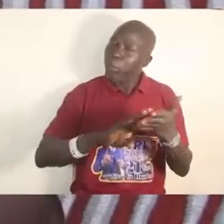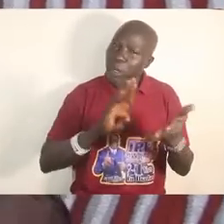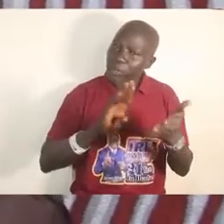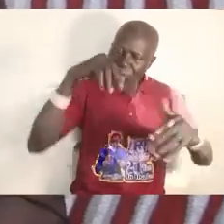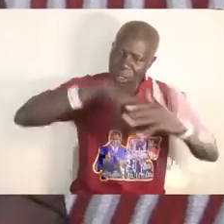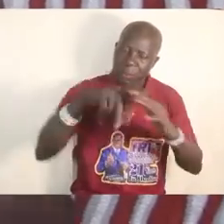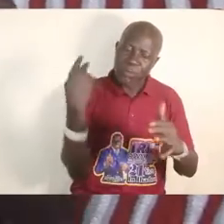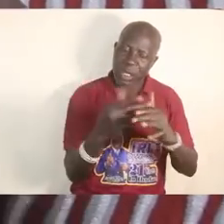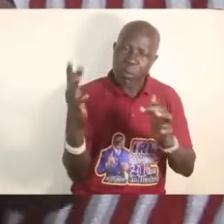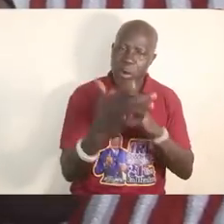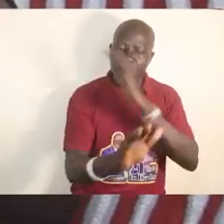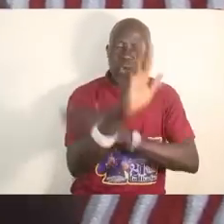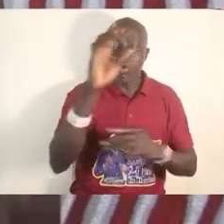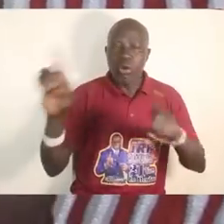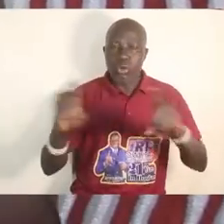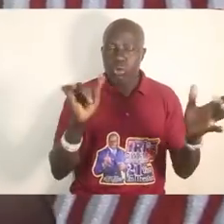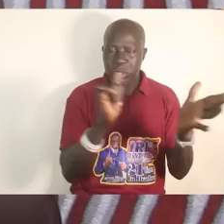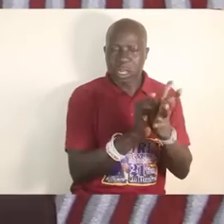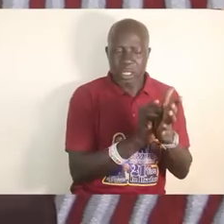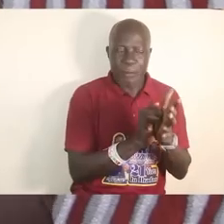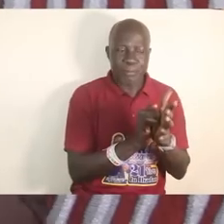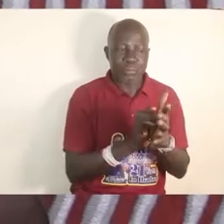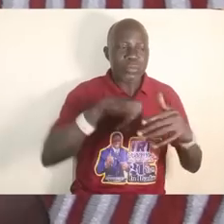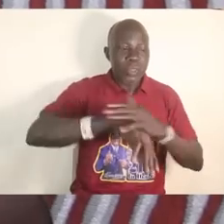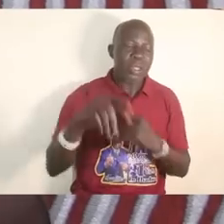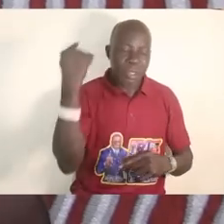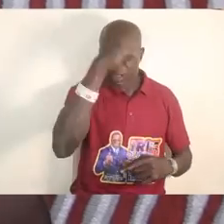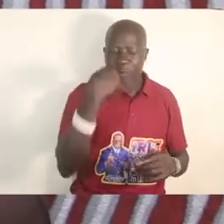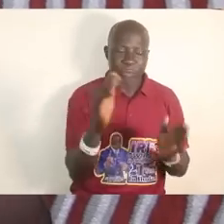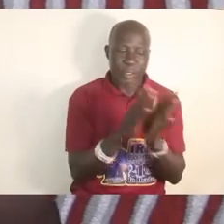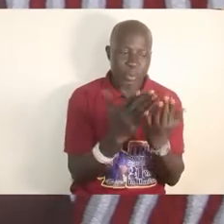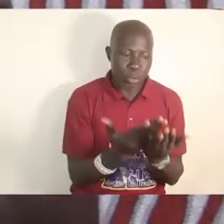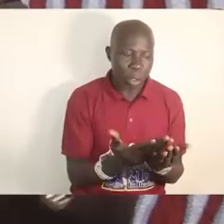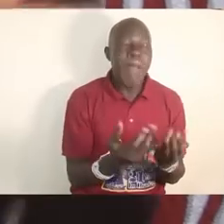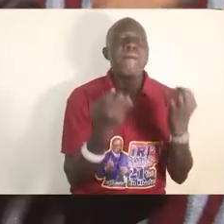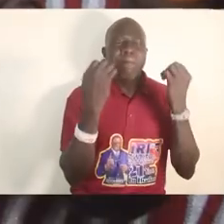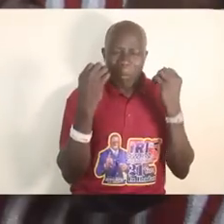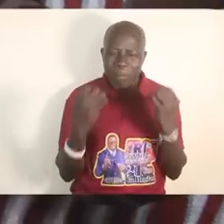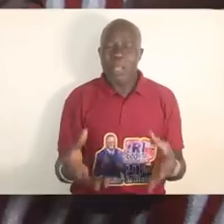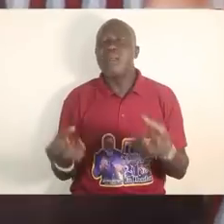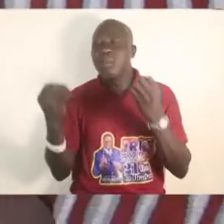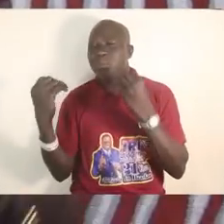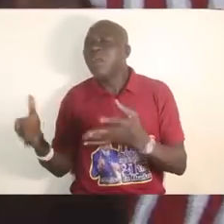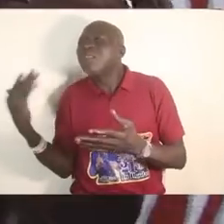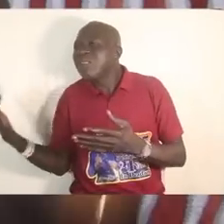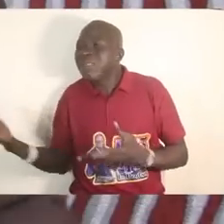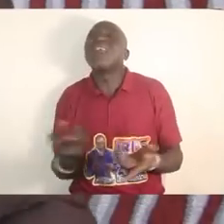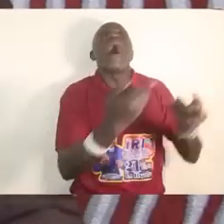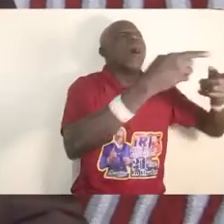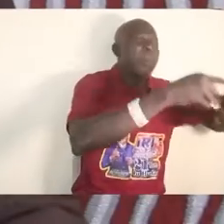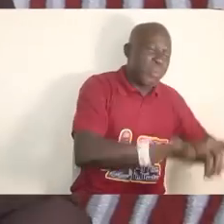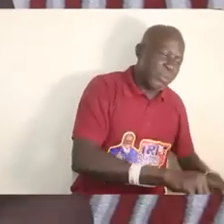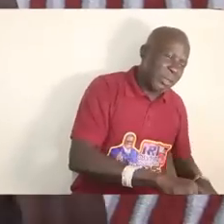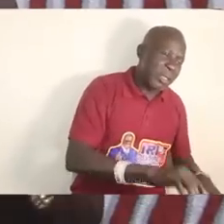Please. I beg you the name of God. Ẹ ṣe léyìn. Sẹ́ẹ̀rí ní Facebook yìí. On this Facebook. Ọ̀pọ̀lọpọ̀ ìṣẹ̀lẹ̀ ló ń ṣẹlẹ̀. A lot of things